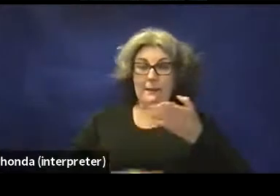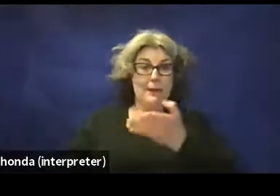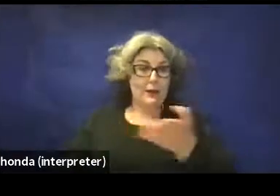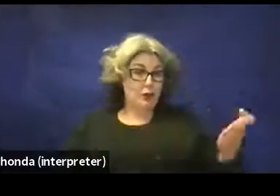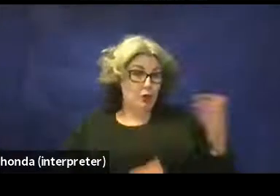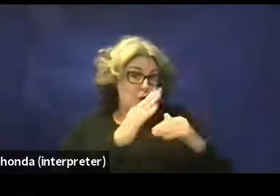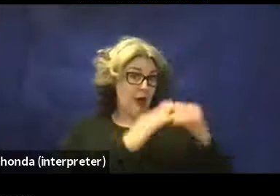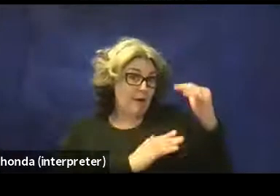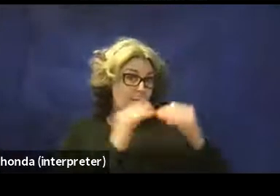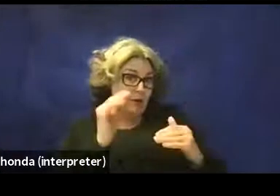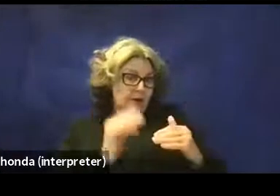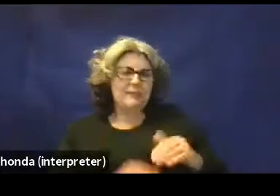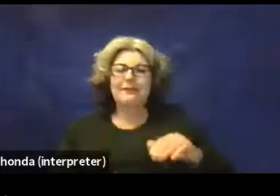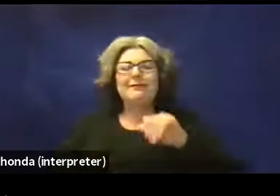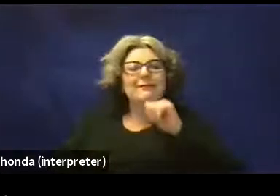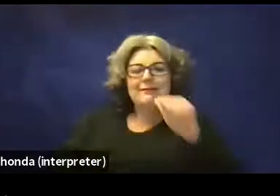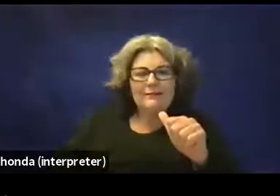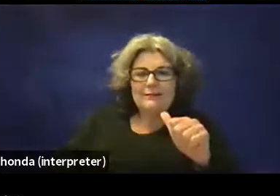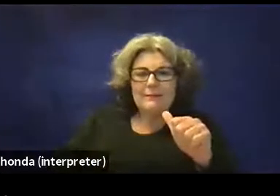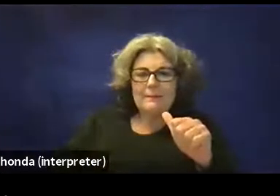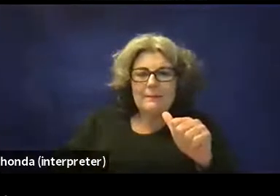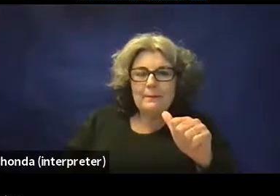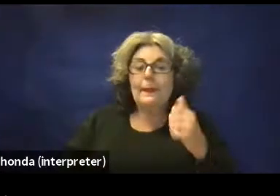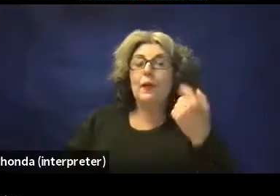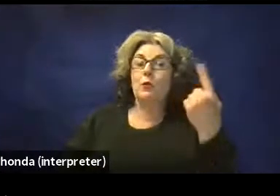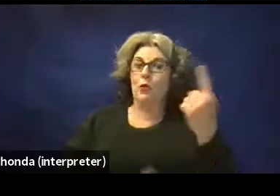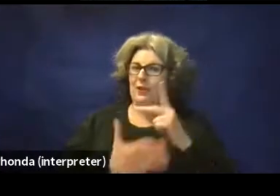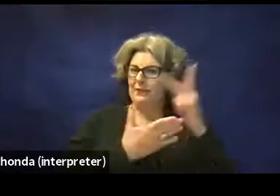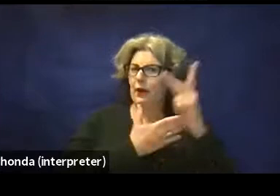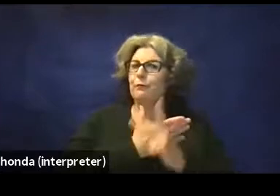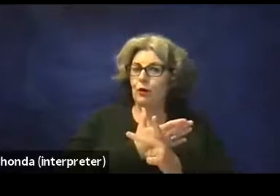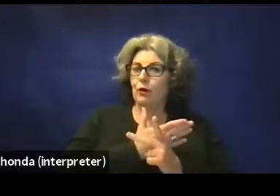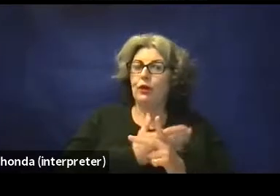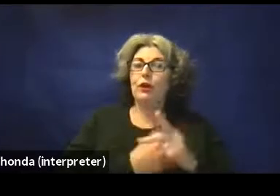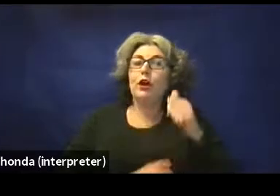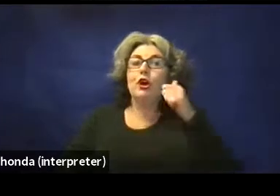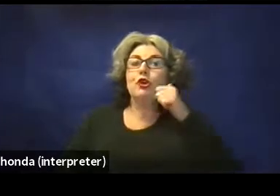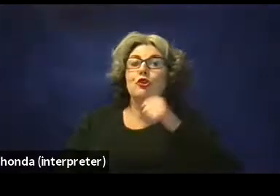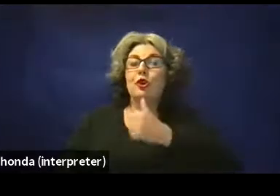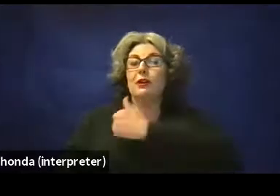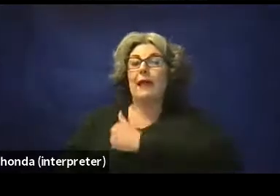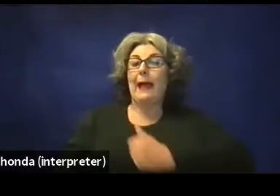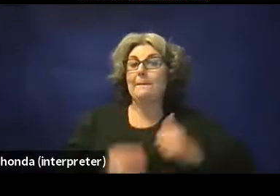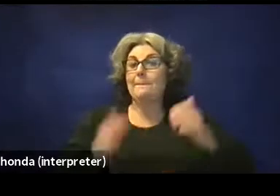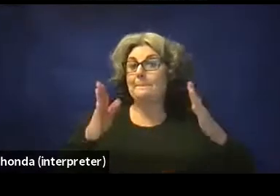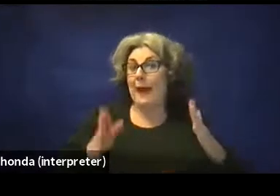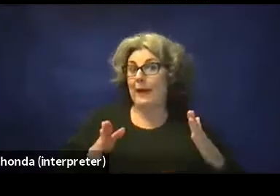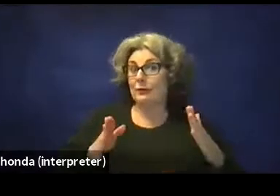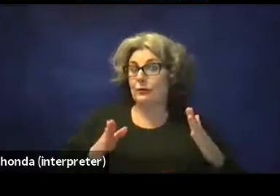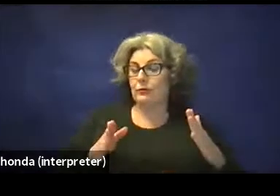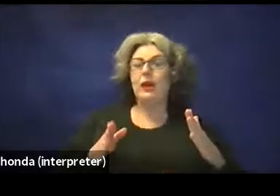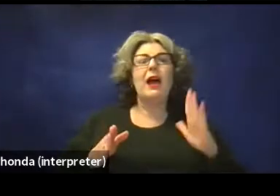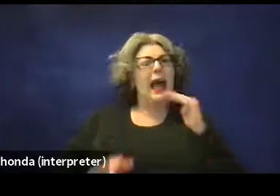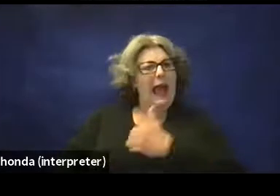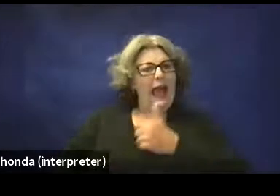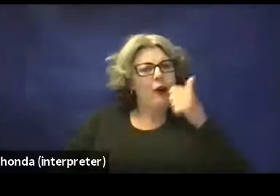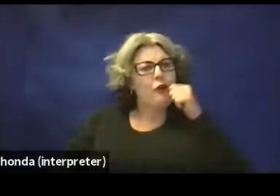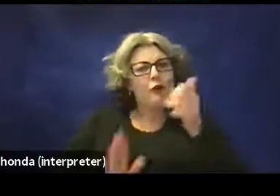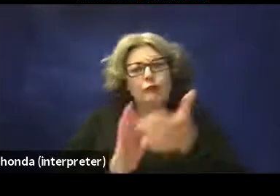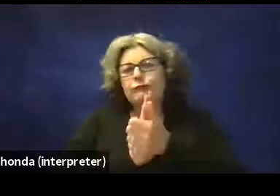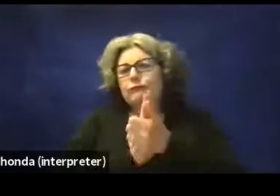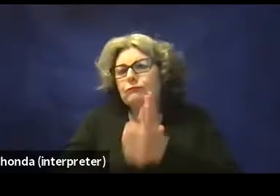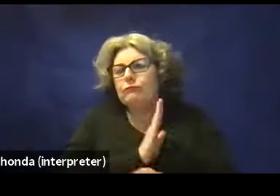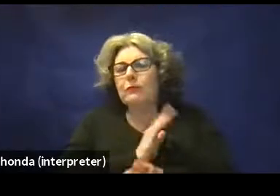comfortable? Absolutely not. So in one of our programs, Girl Ambassador, we are making sure that our girls are capable